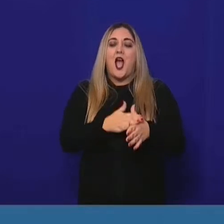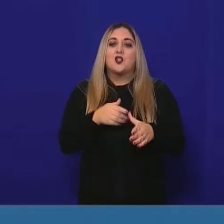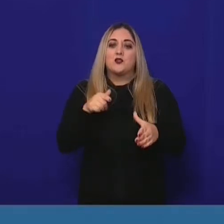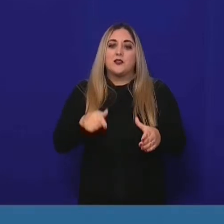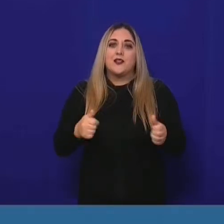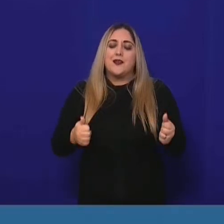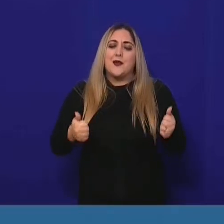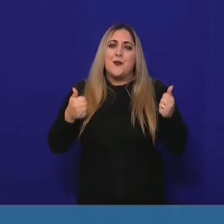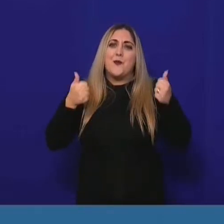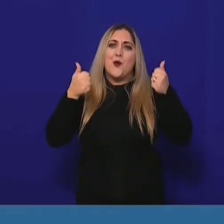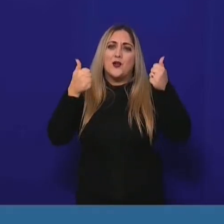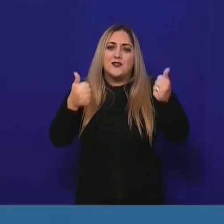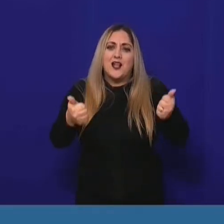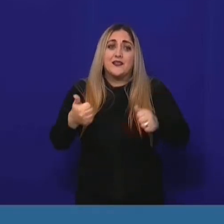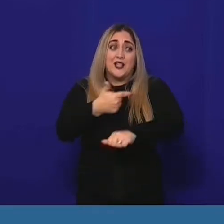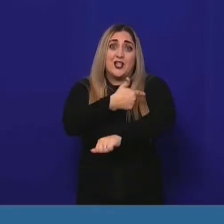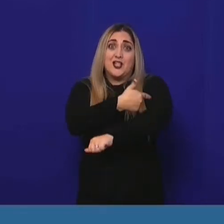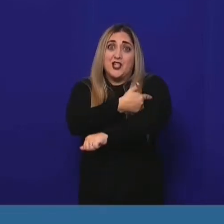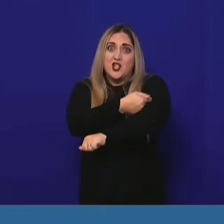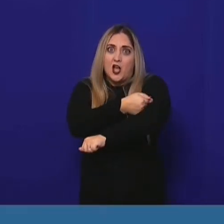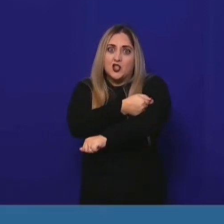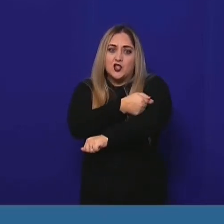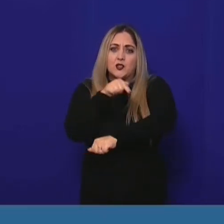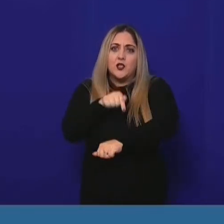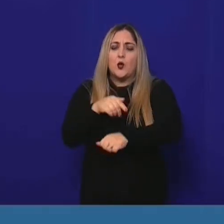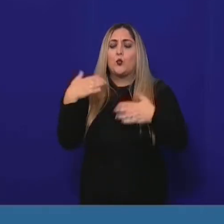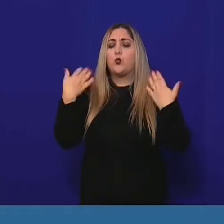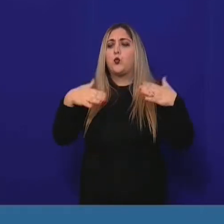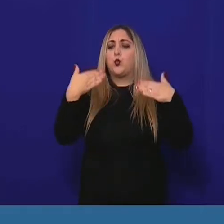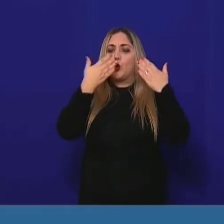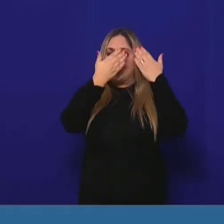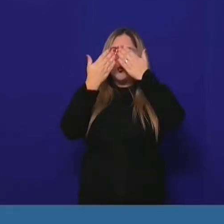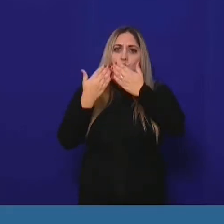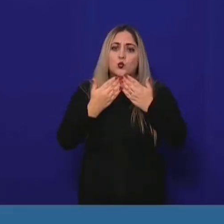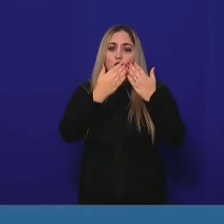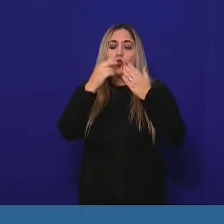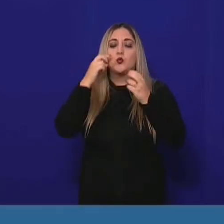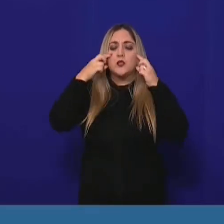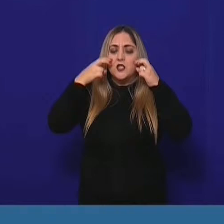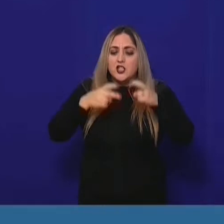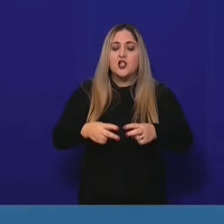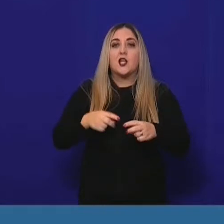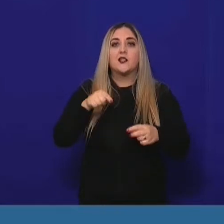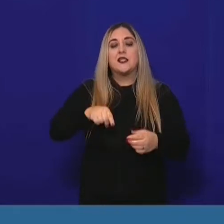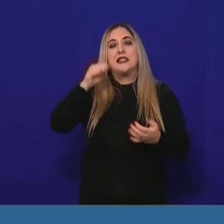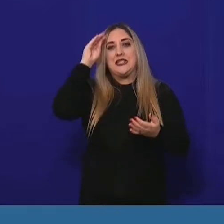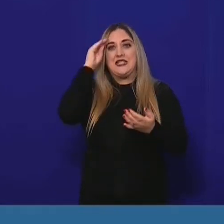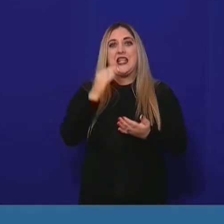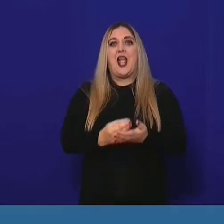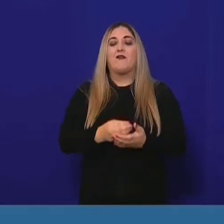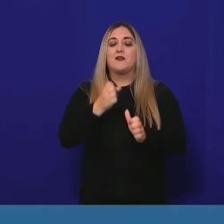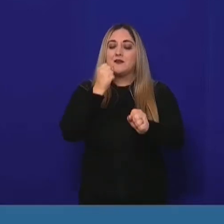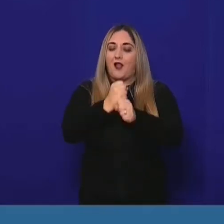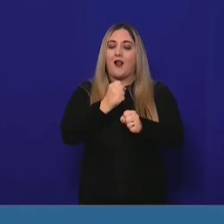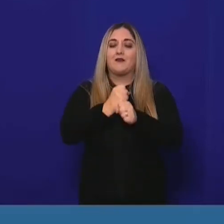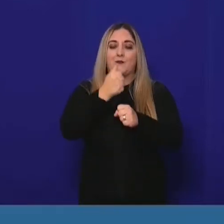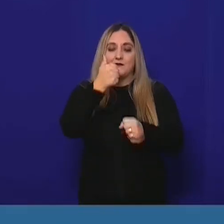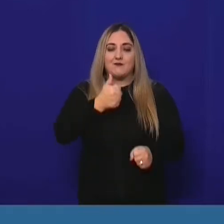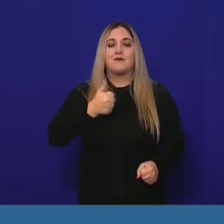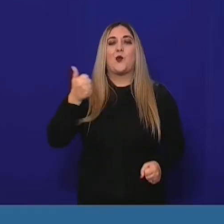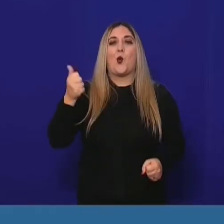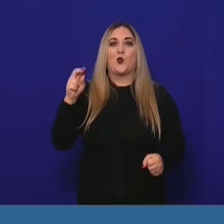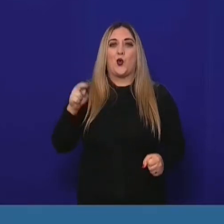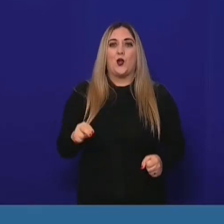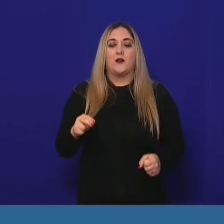għaliex hawnhekk għandna tilqima li saret ħafna riċerka nafu li hija safe u nafu li taħdem ukoll,